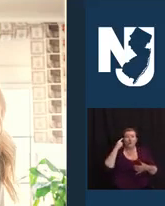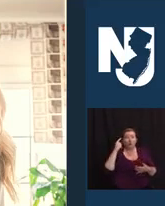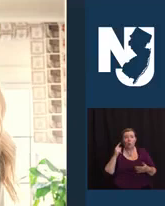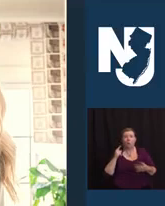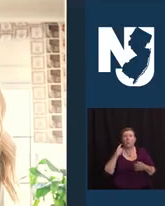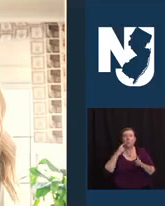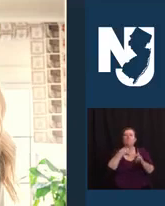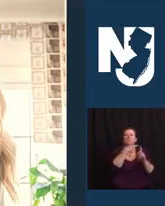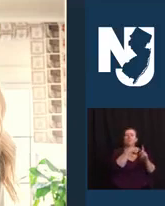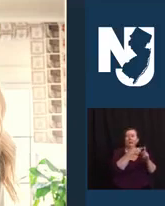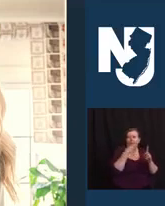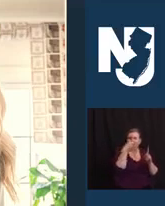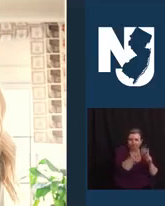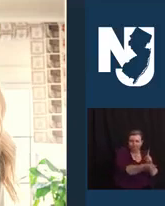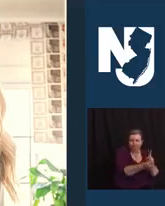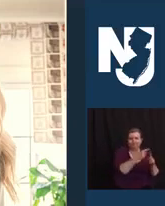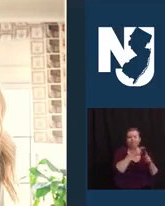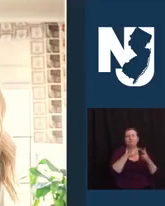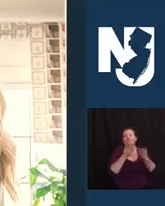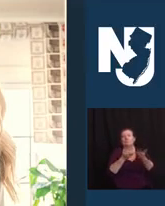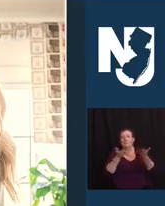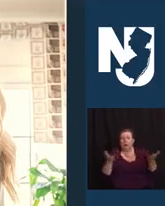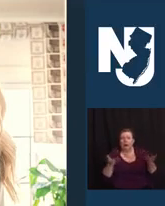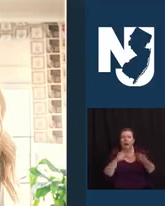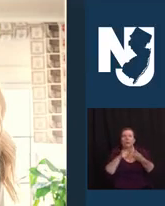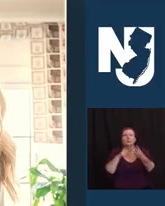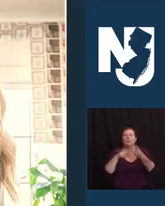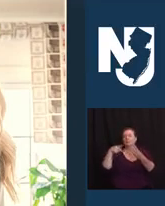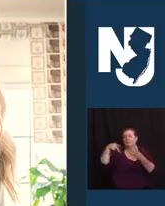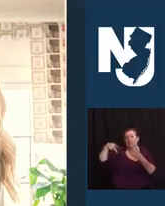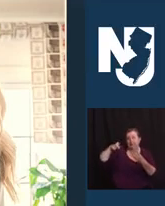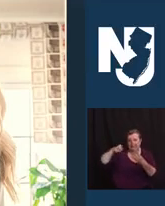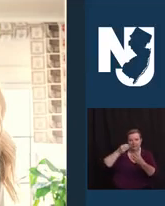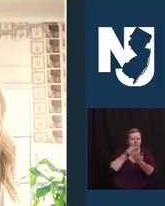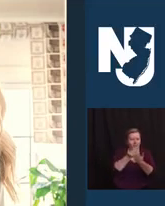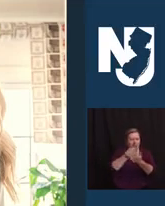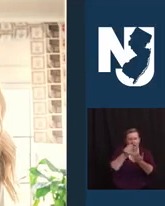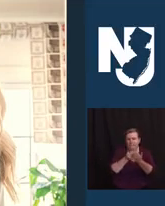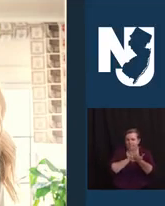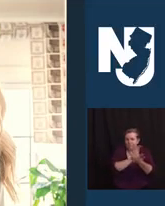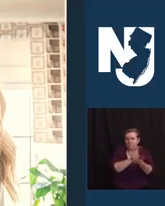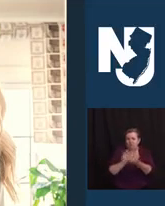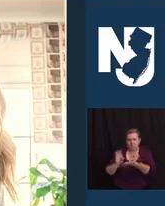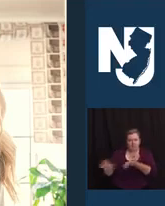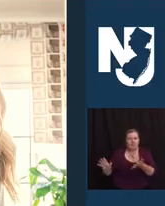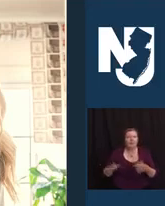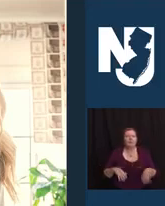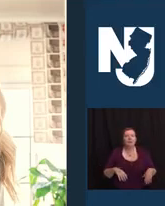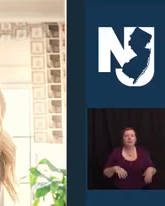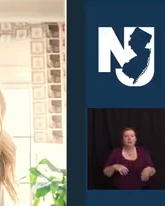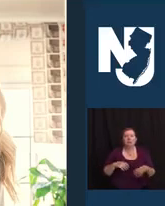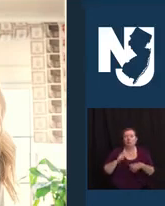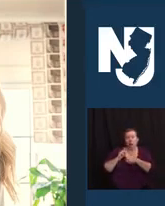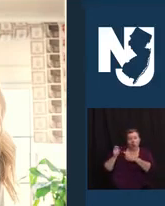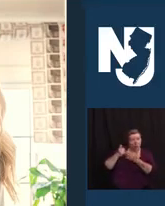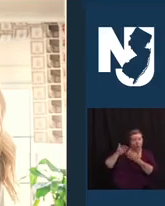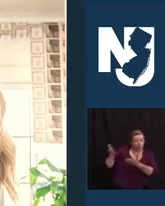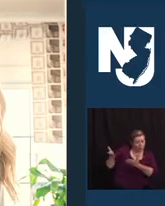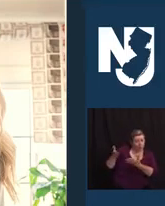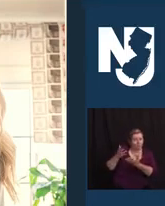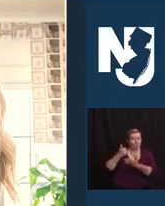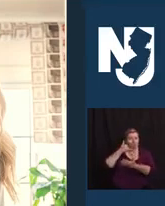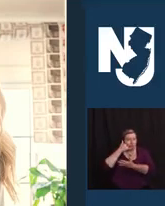raw materials, and buy personal protective equipment. I had the opportunity to check in with Diana and to thank her for all